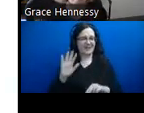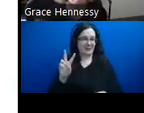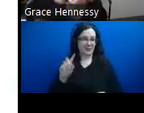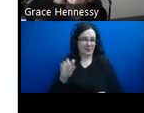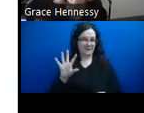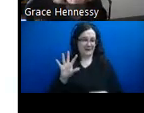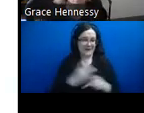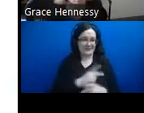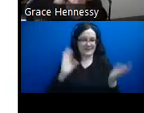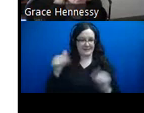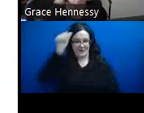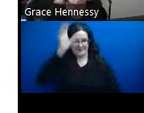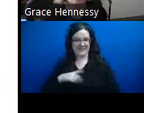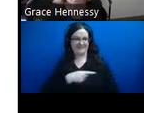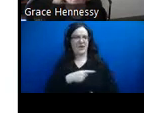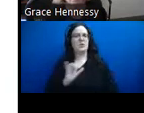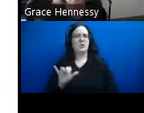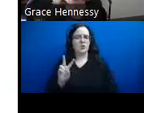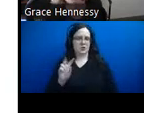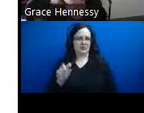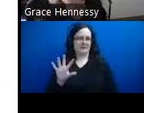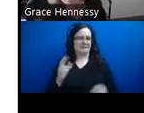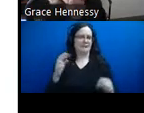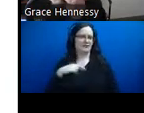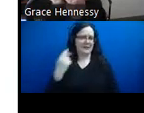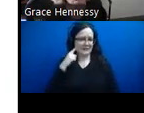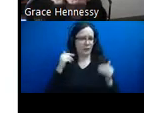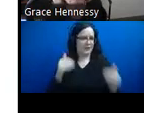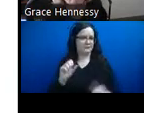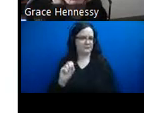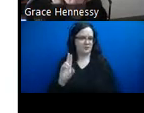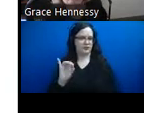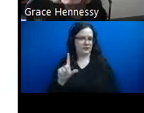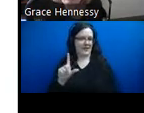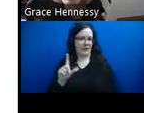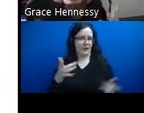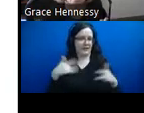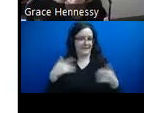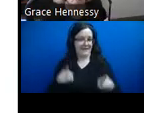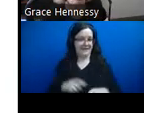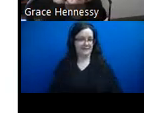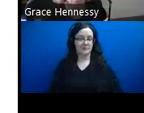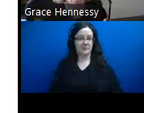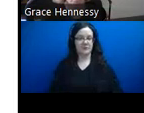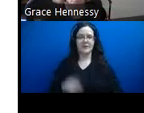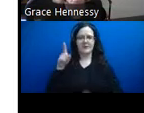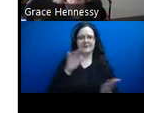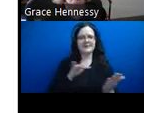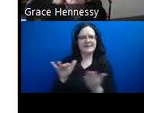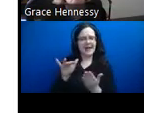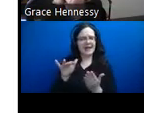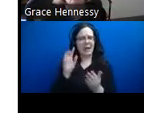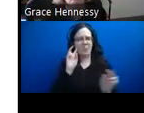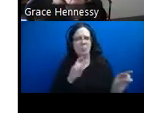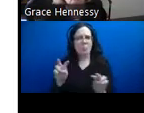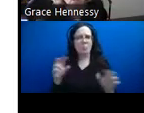to men in terms of suicidal events. They found in this study, when they looked at all this information combined, that